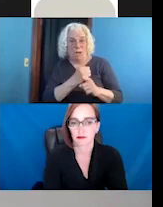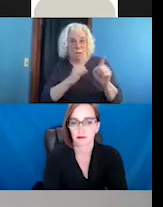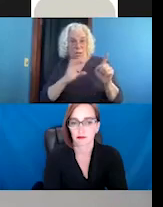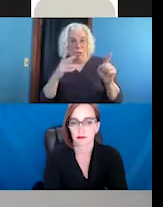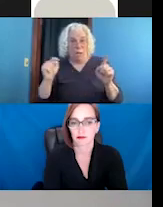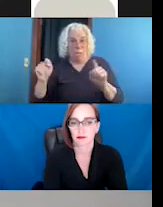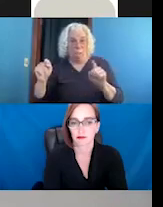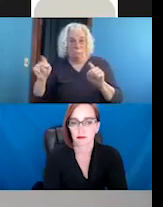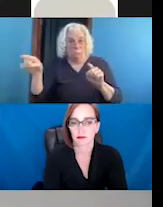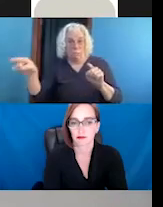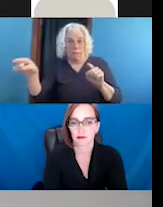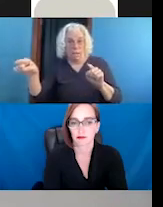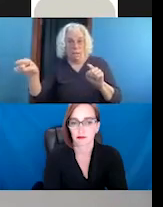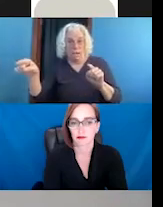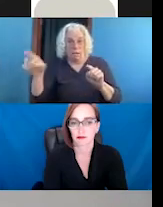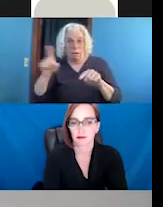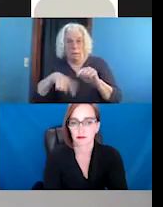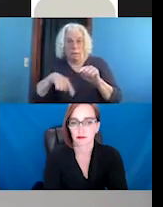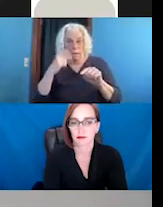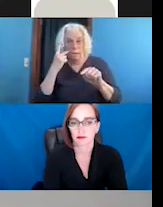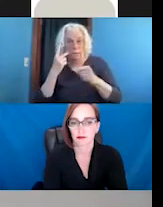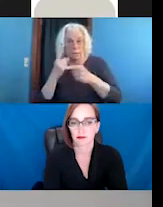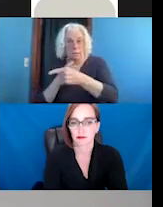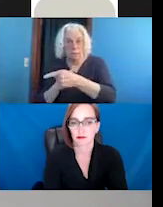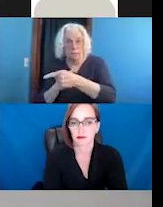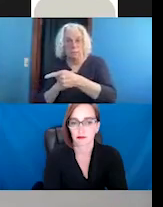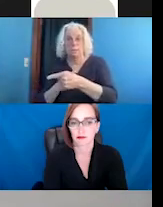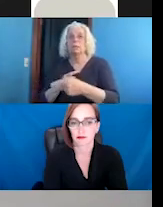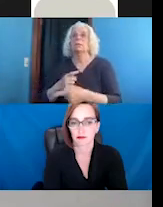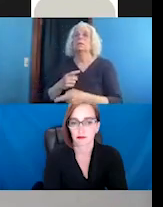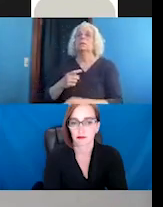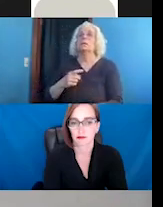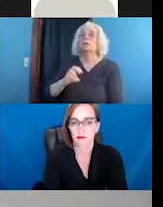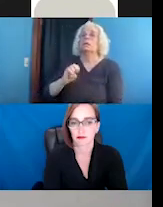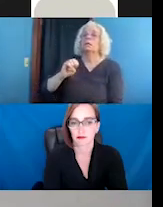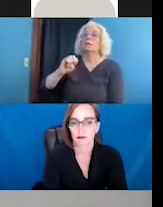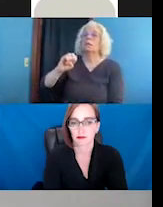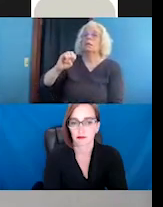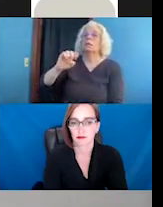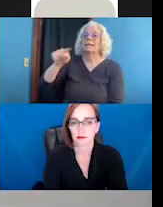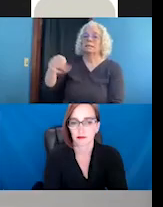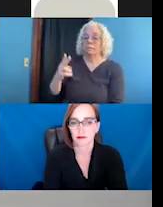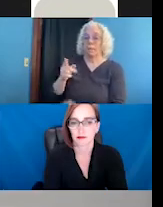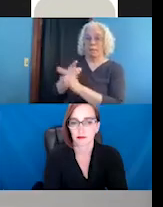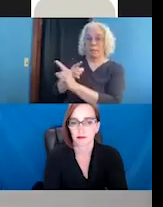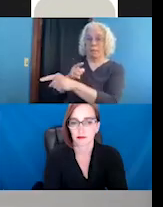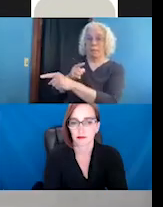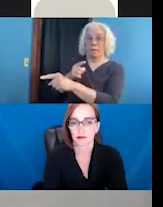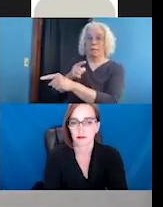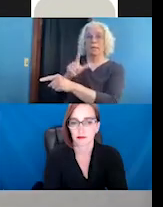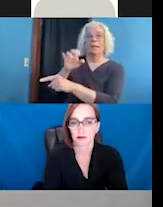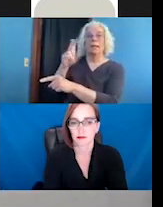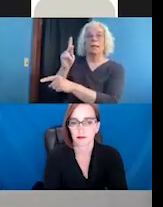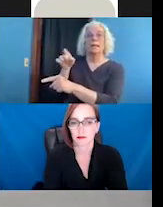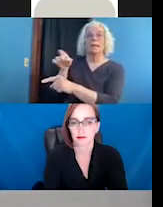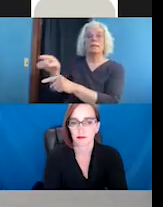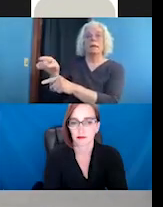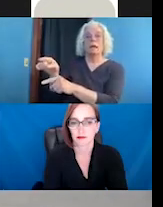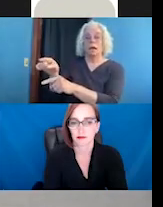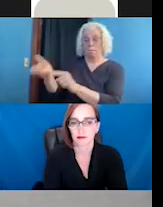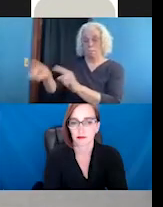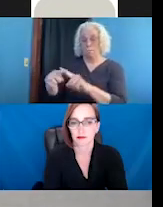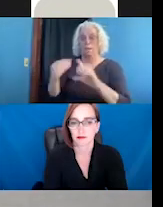I don't have my chat on, so. Yep. Okay. And we'll So you'll see the link there. Again, we'll send it out to you